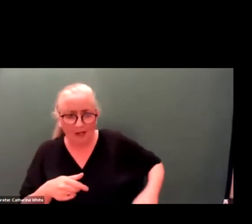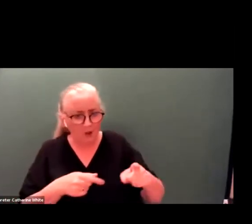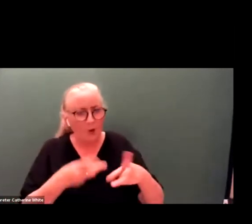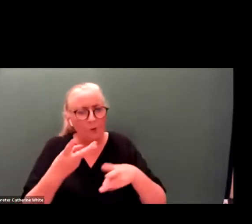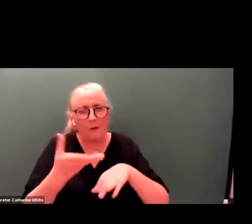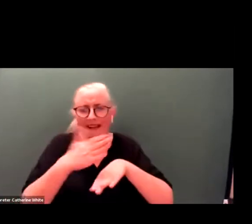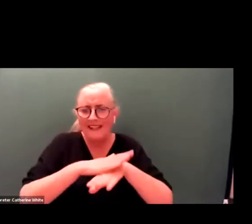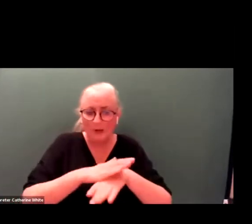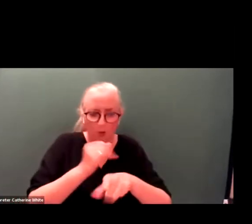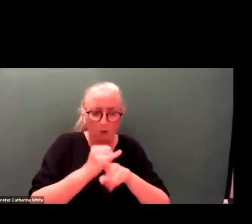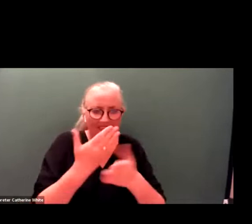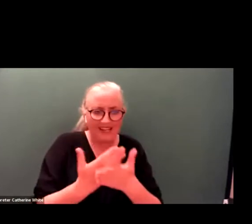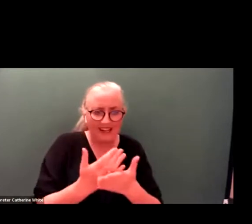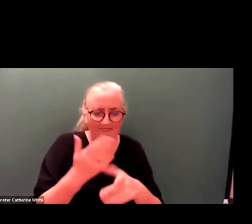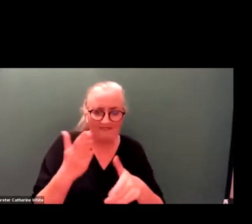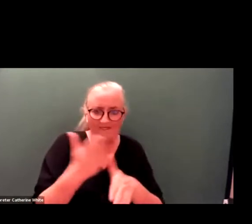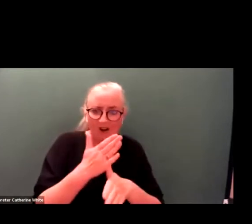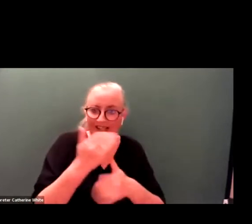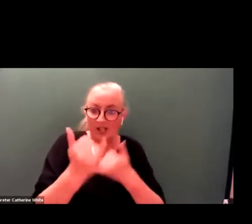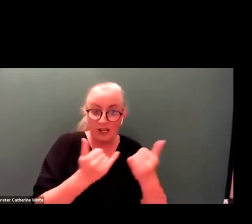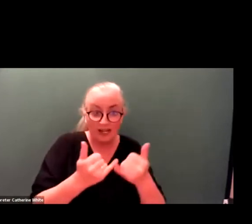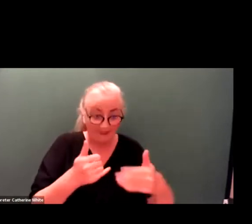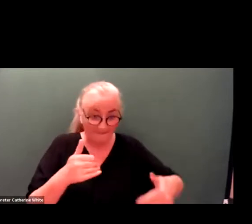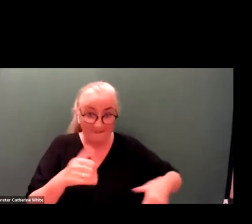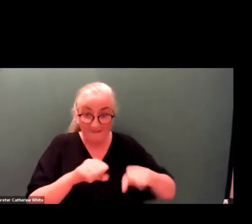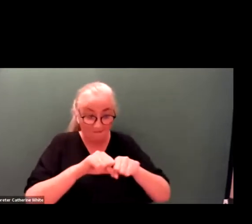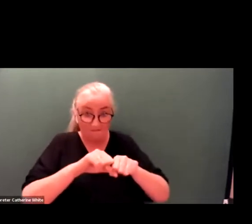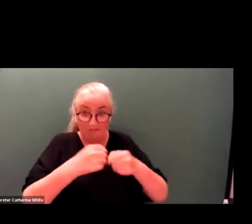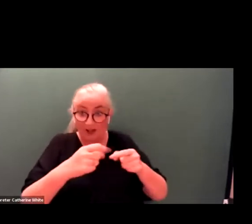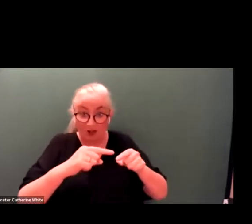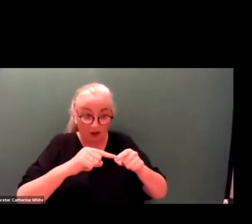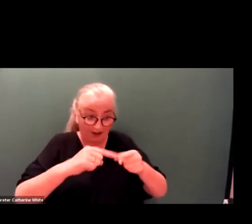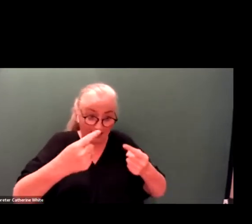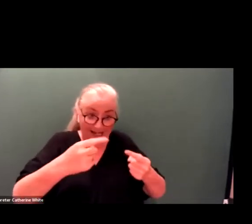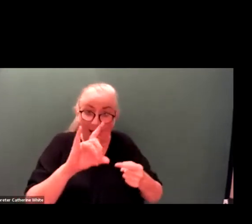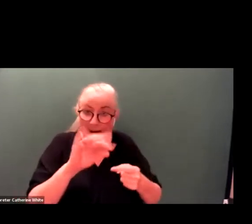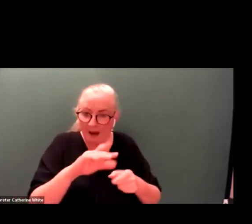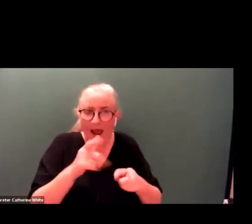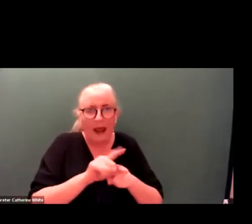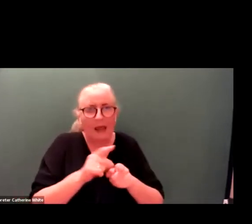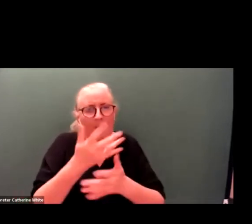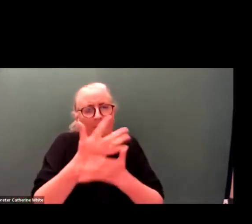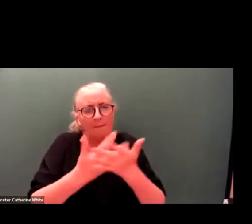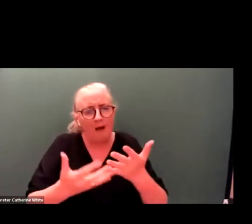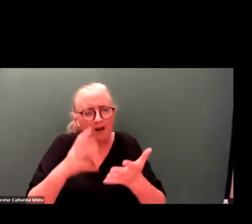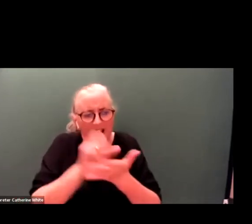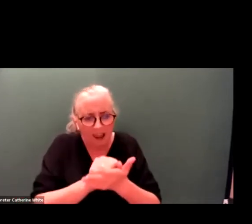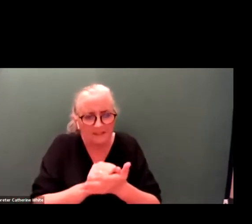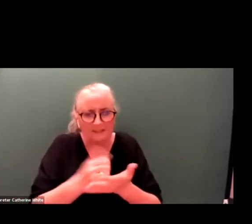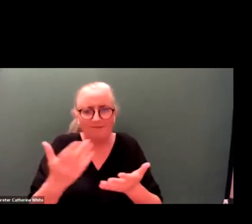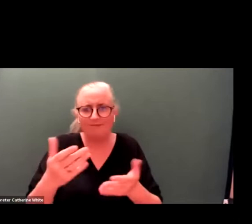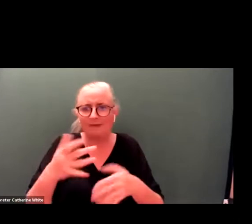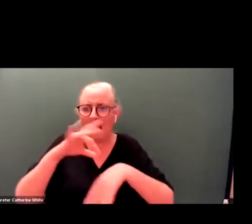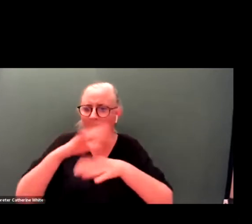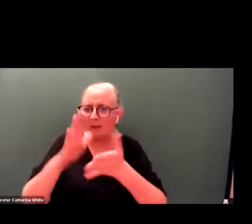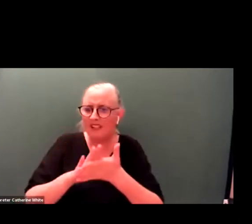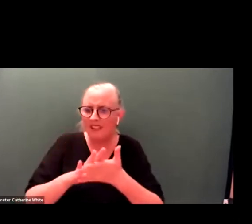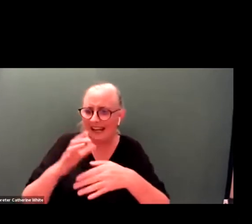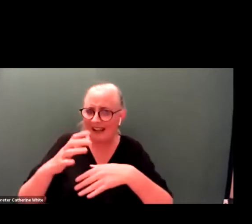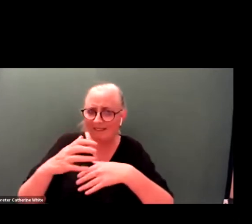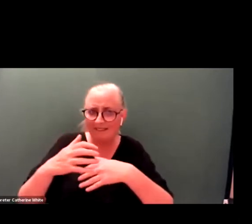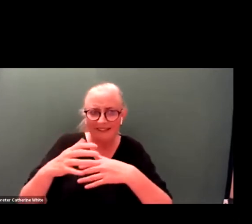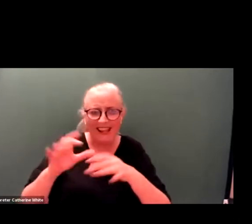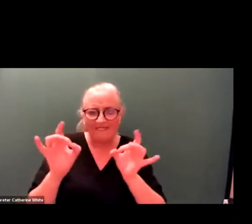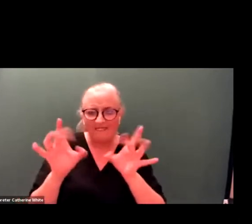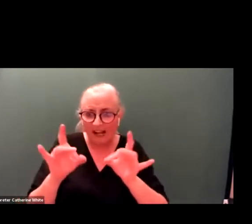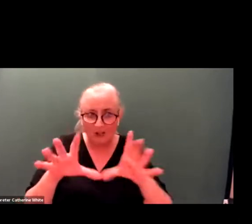the first year of their fractured hip. And that could be from blood clots, hospital-acquired infections, those